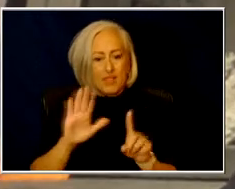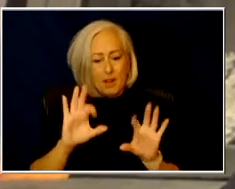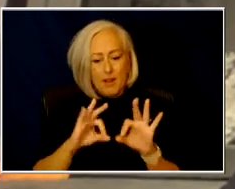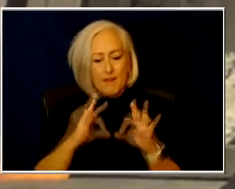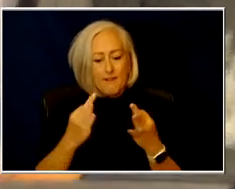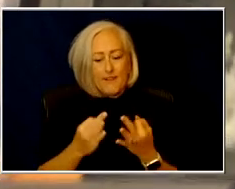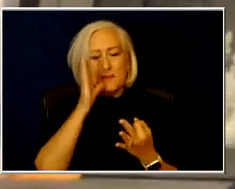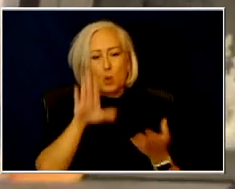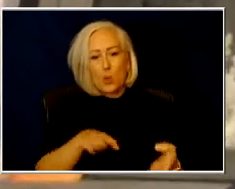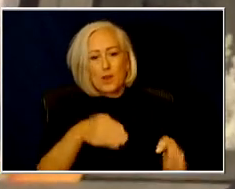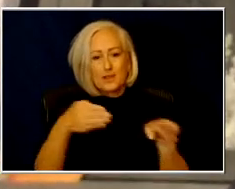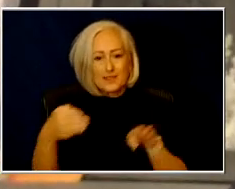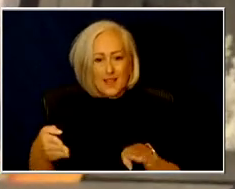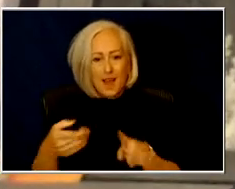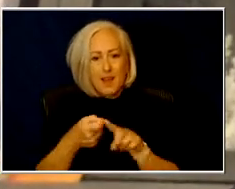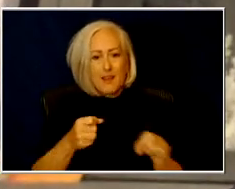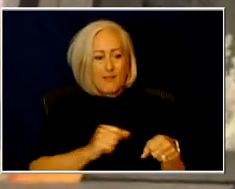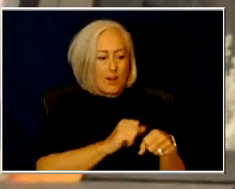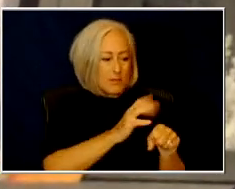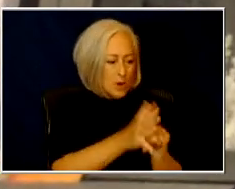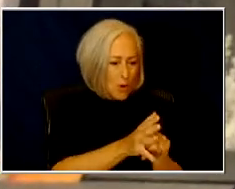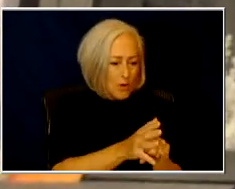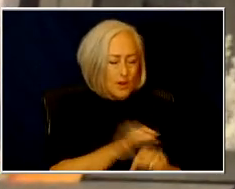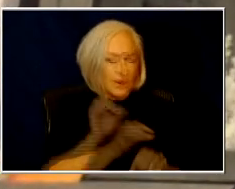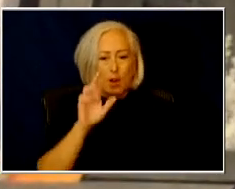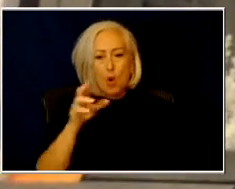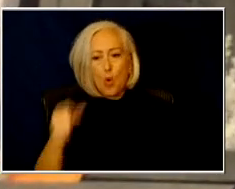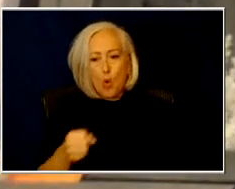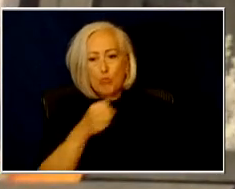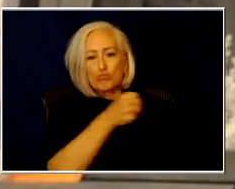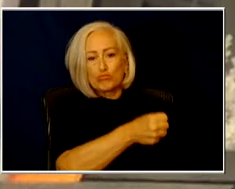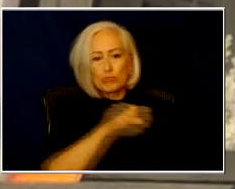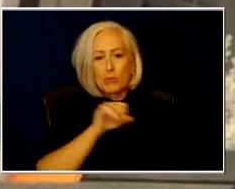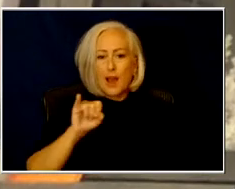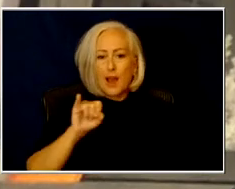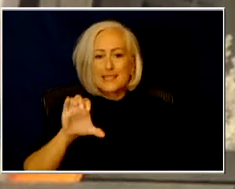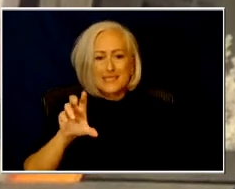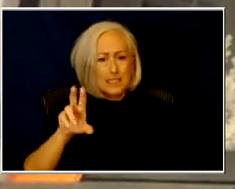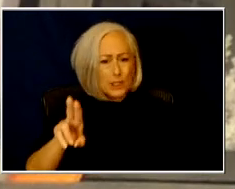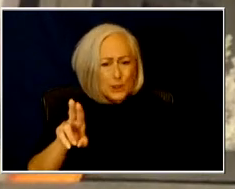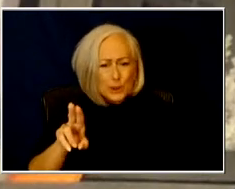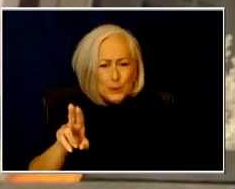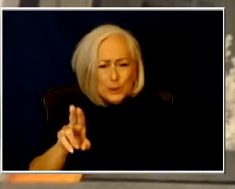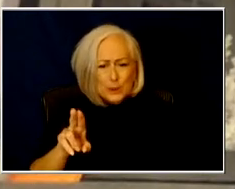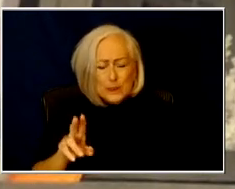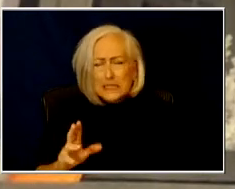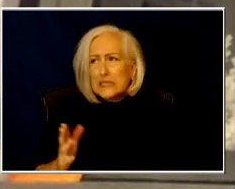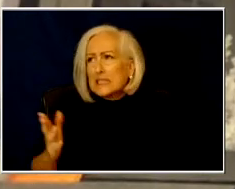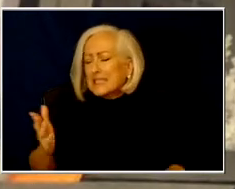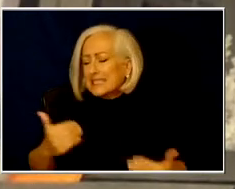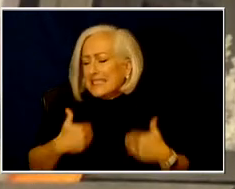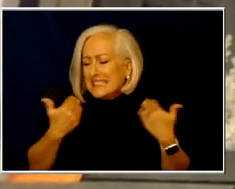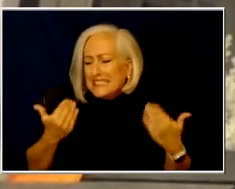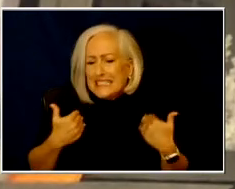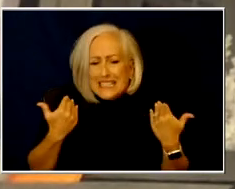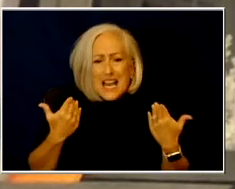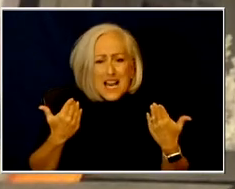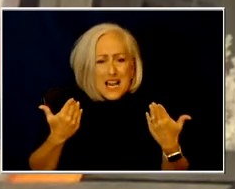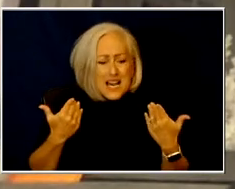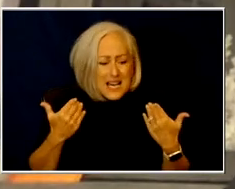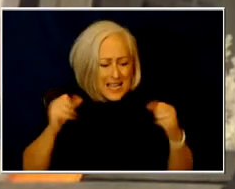in the ICU or even young patients of mine I mean vigorous beautiful young people